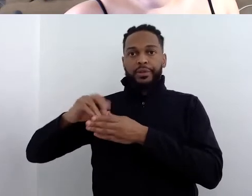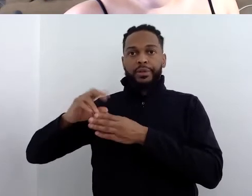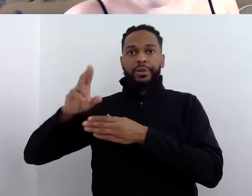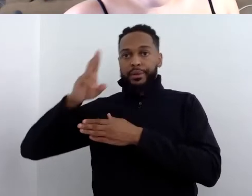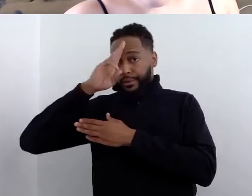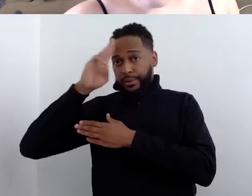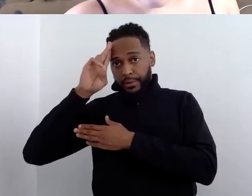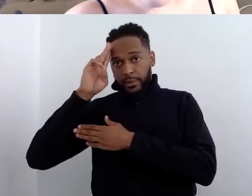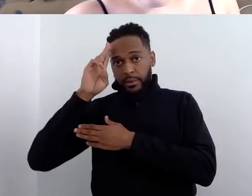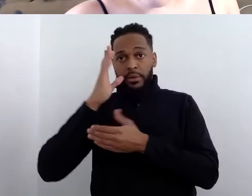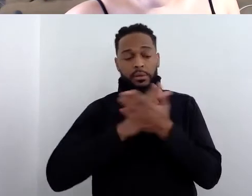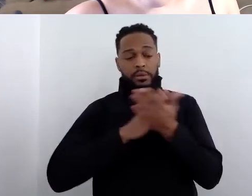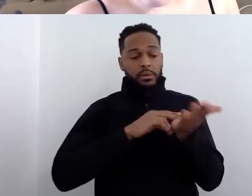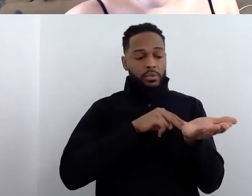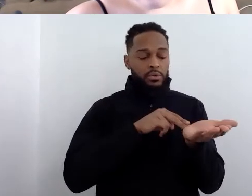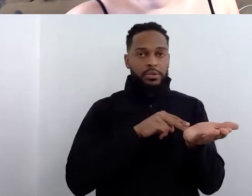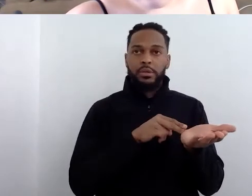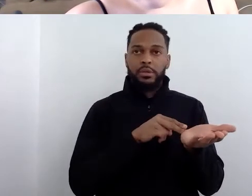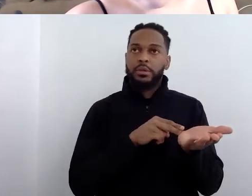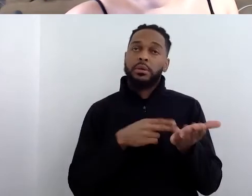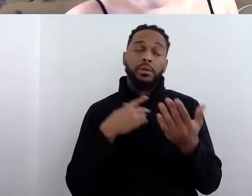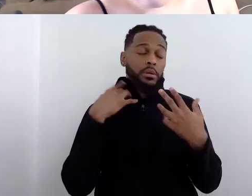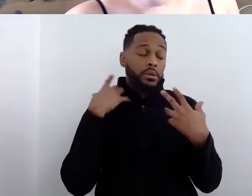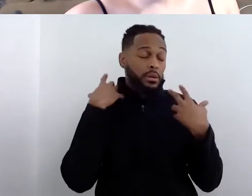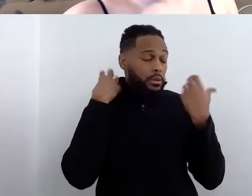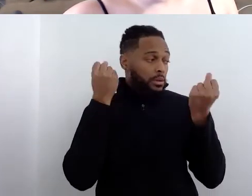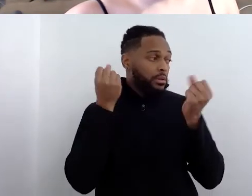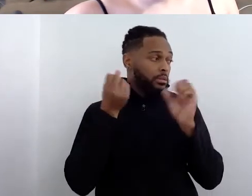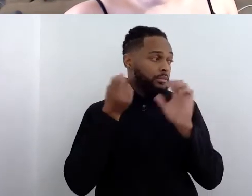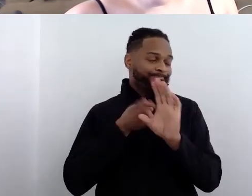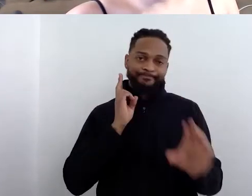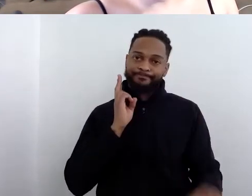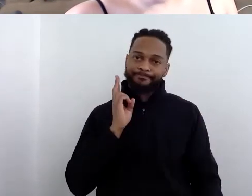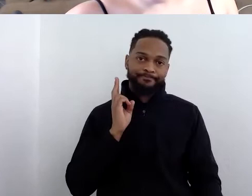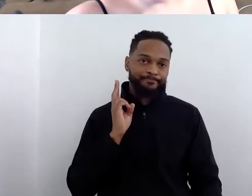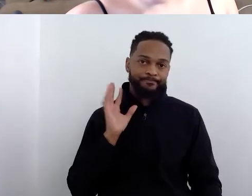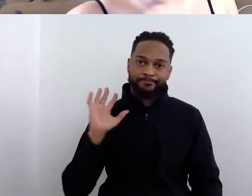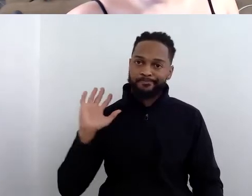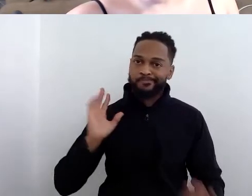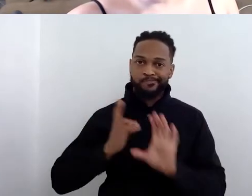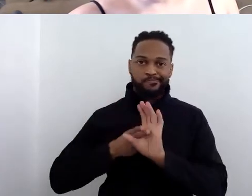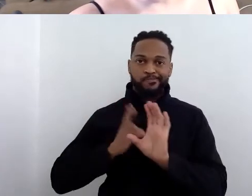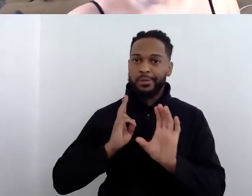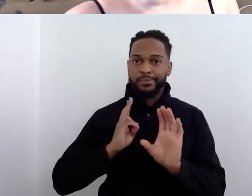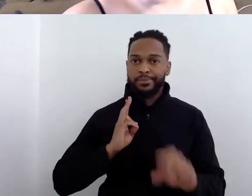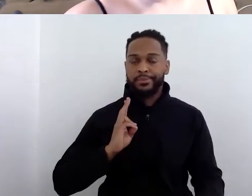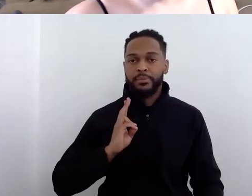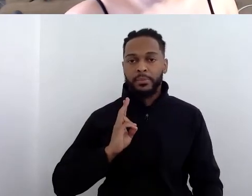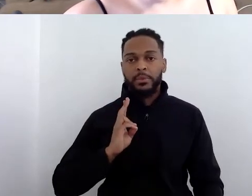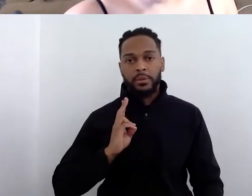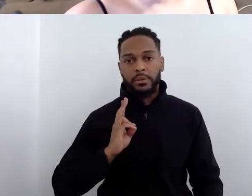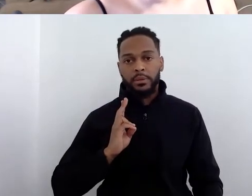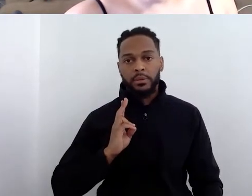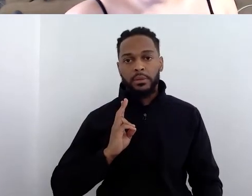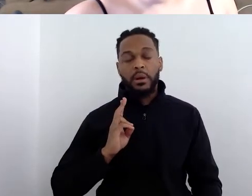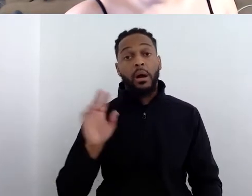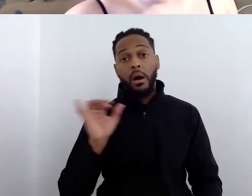because it's the stress that they've been under has been immense. And then also the follow behind that would be nursing